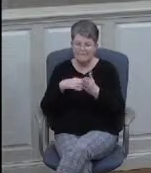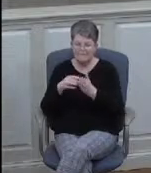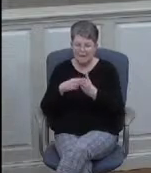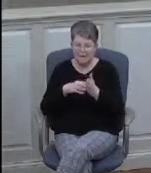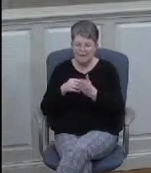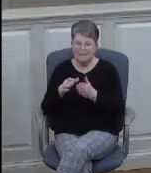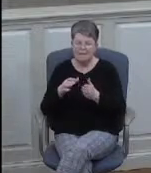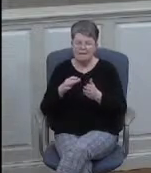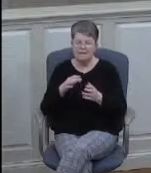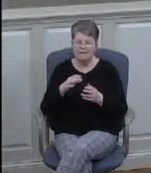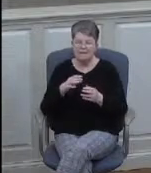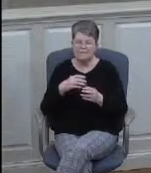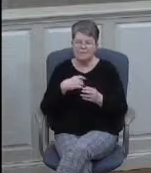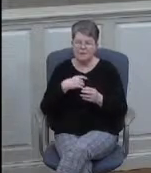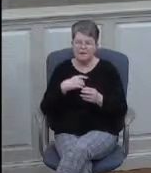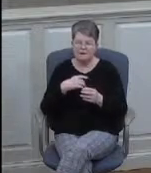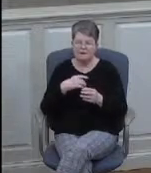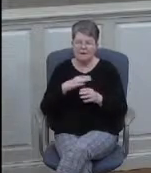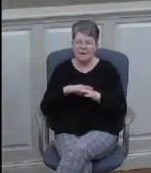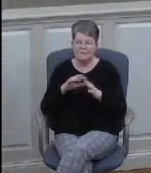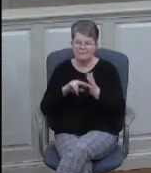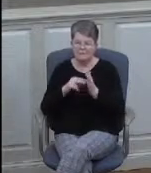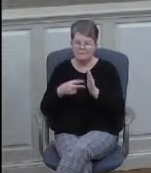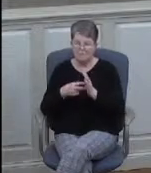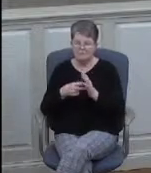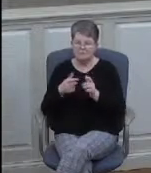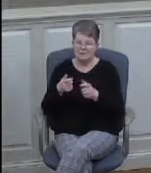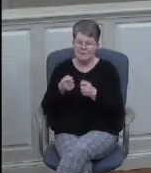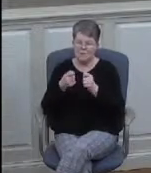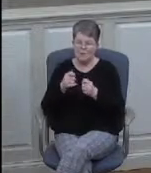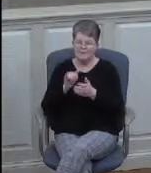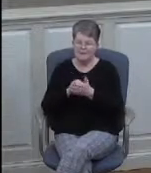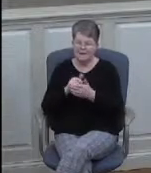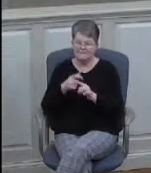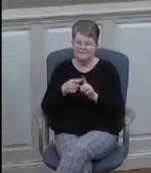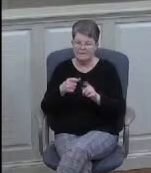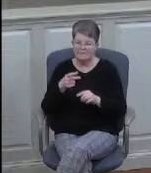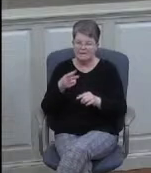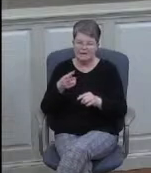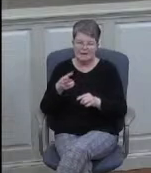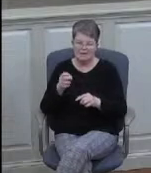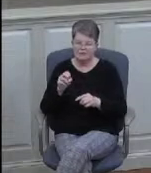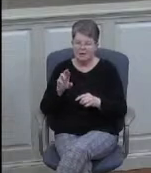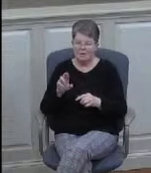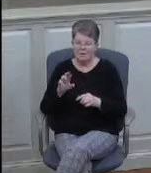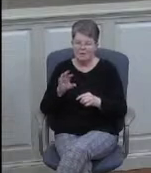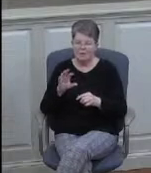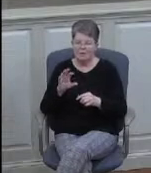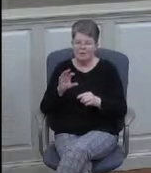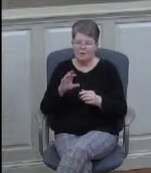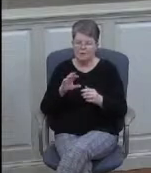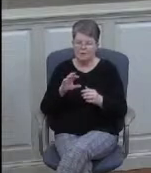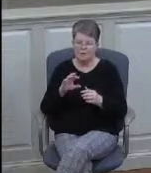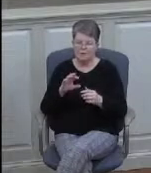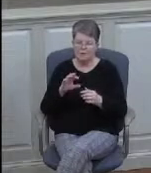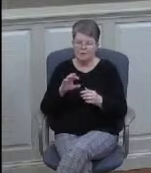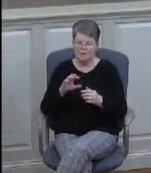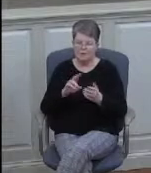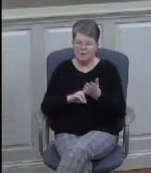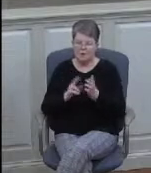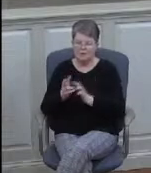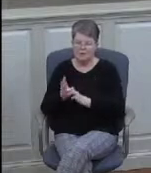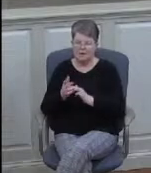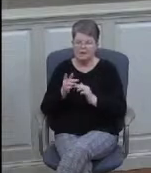applications. We intentionally pull this from the HDR contract. The HDR is still responsible for